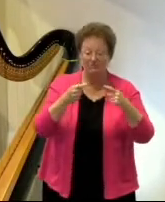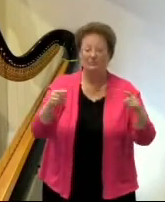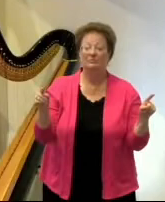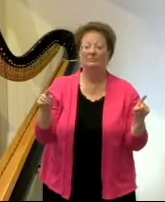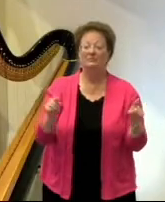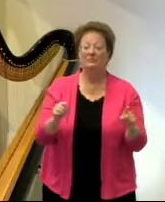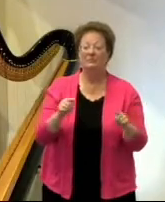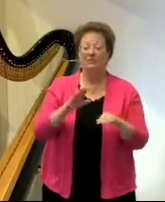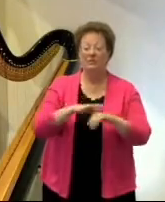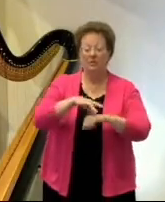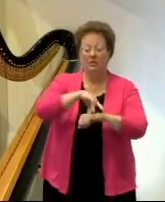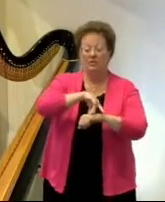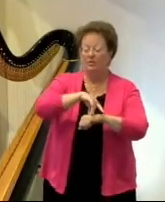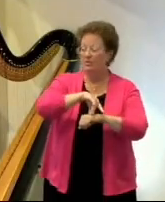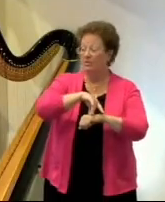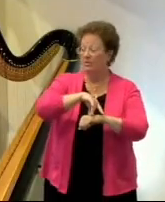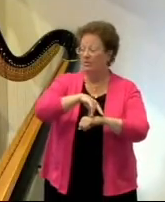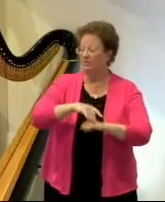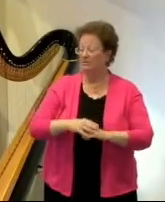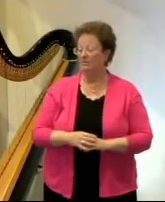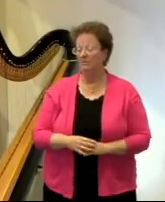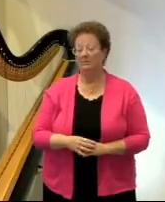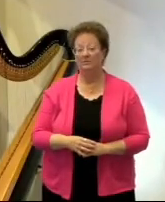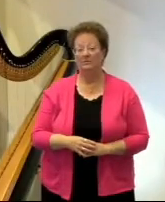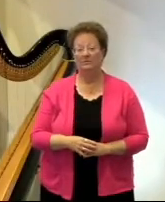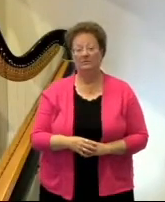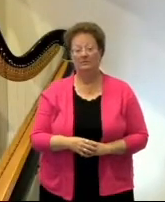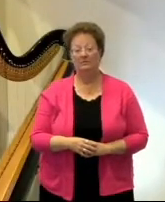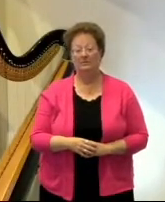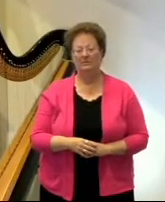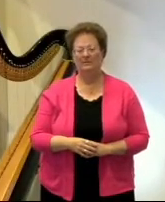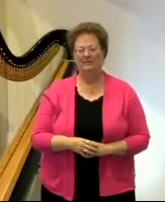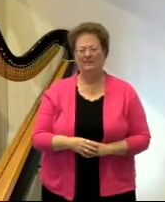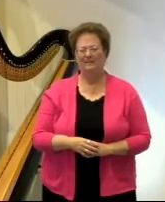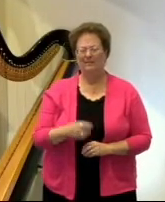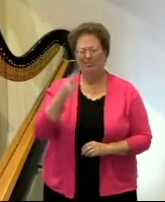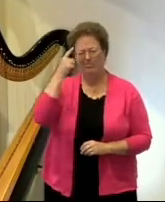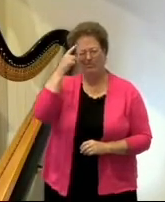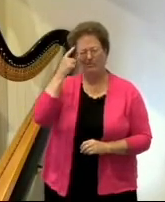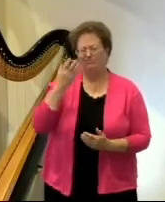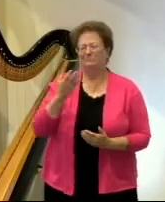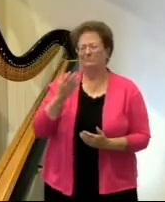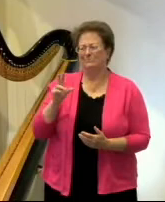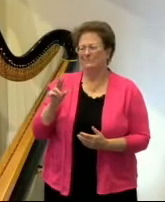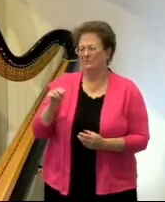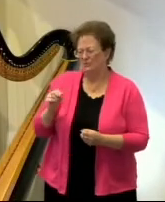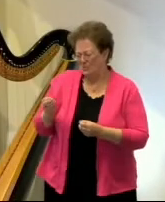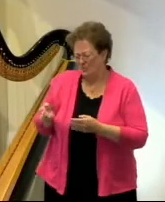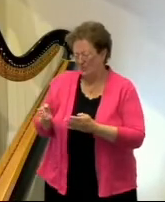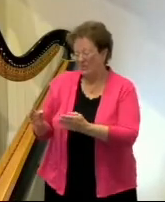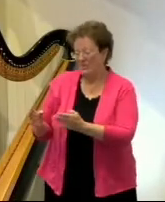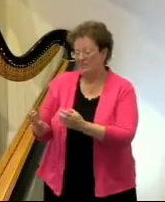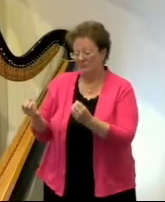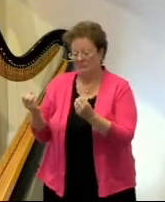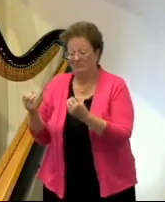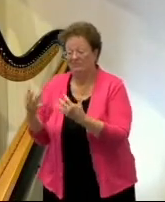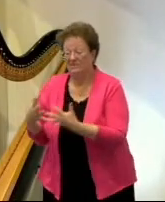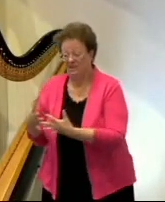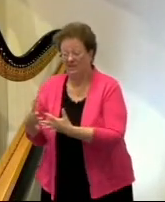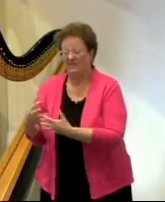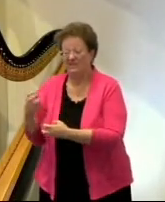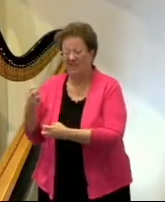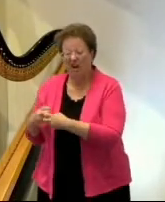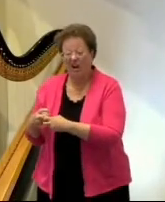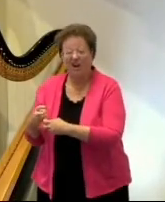earth. Now, you might be thinking, no way. I mean, you might be afraid. I mean, it is a jungle out